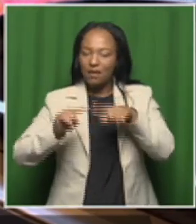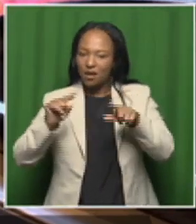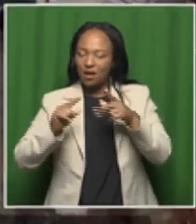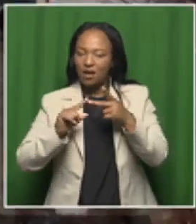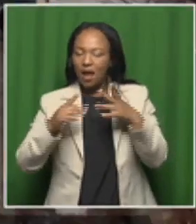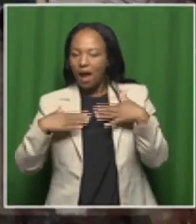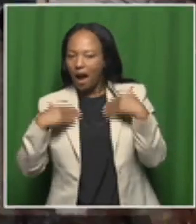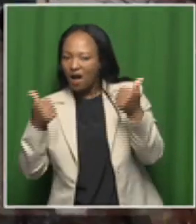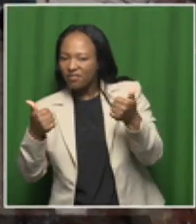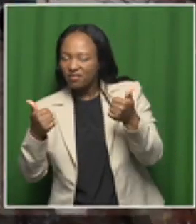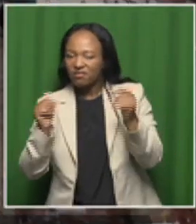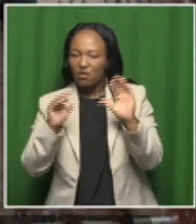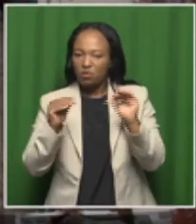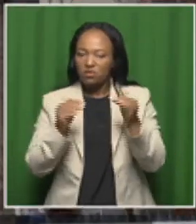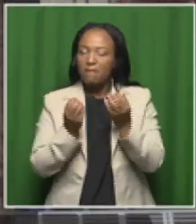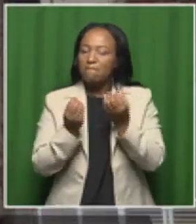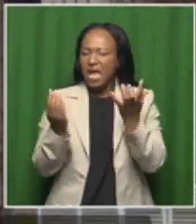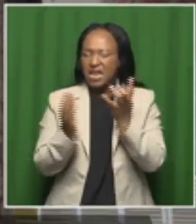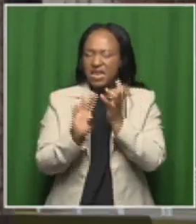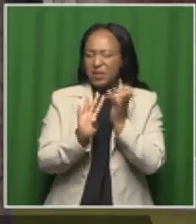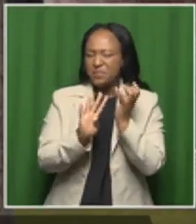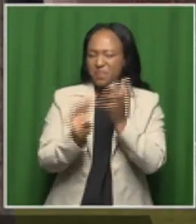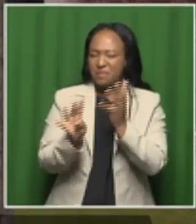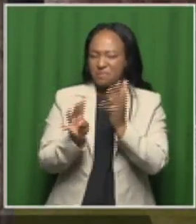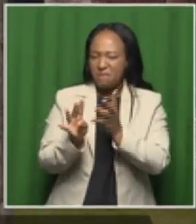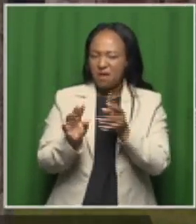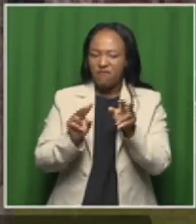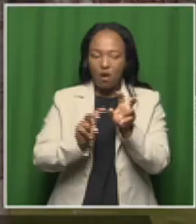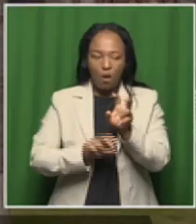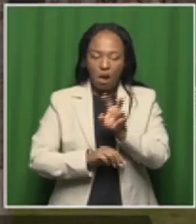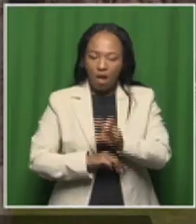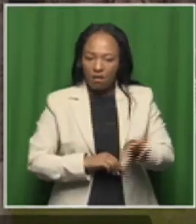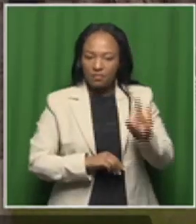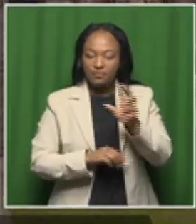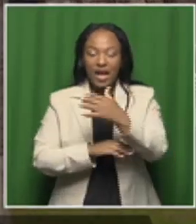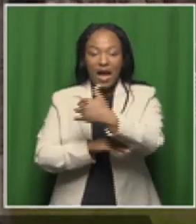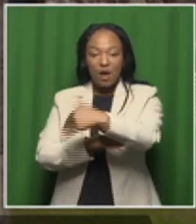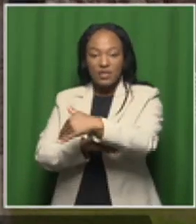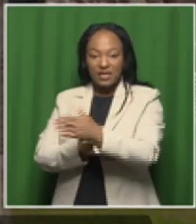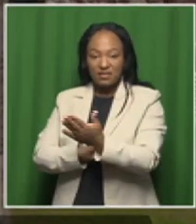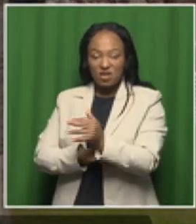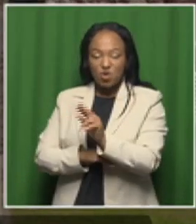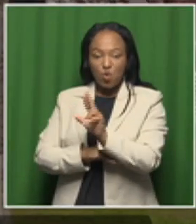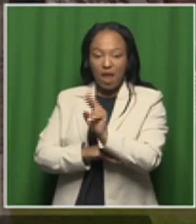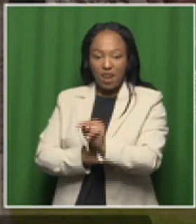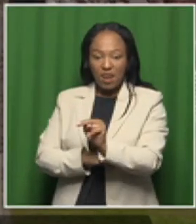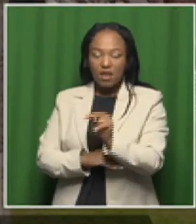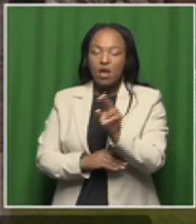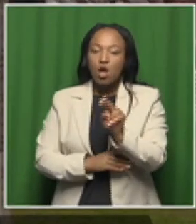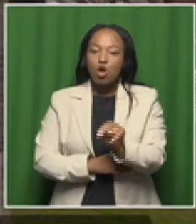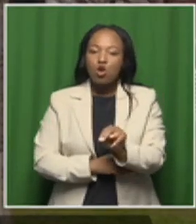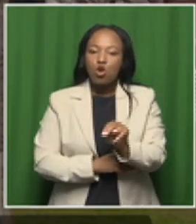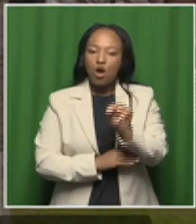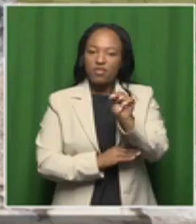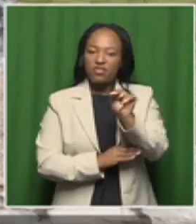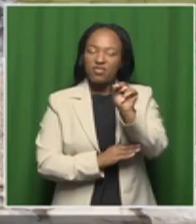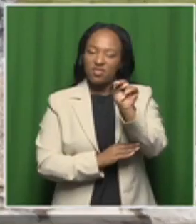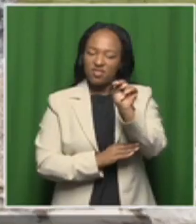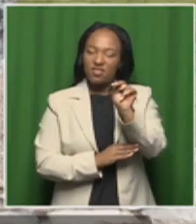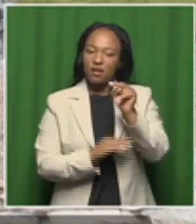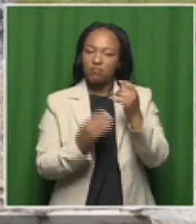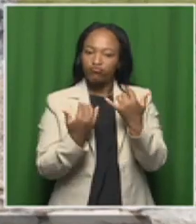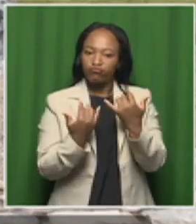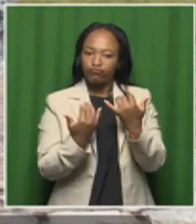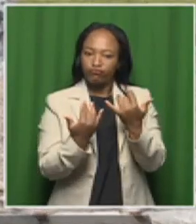take tours. Outside on the UN grounds, what's called the North Lawn, an array of works,